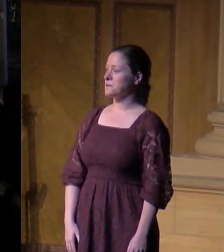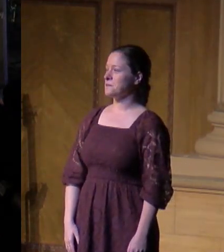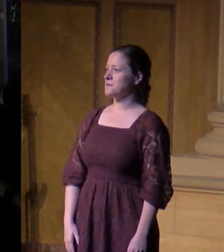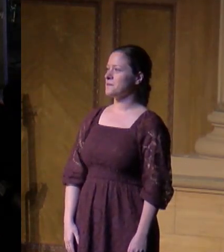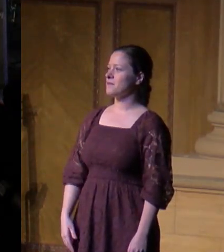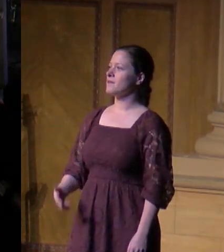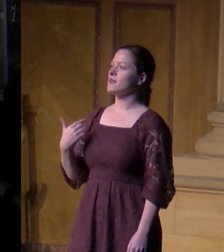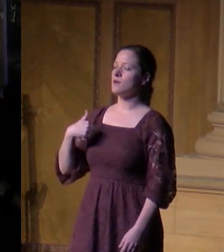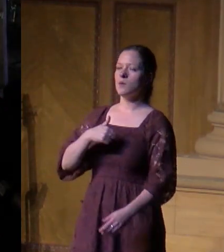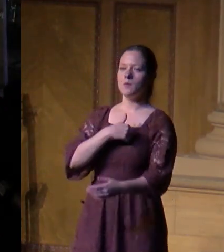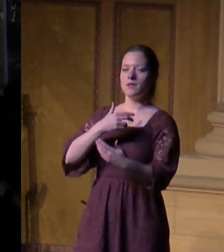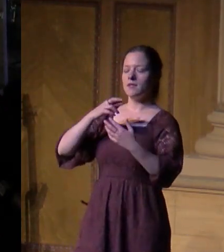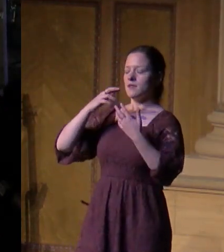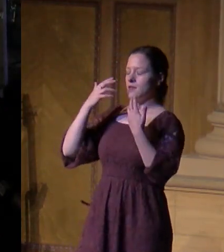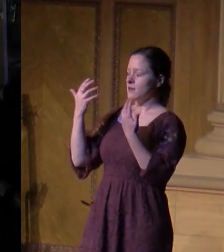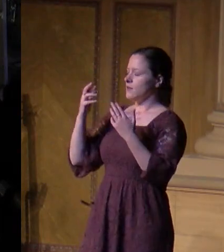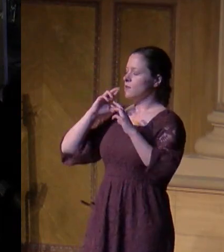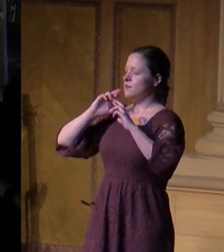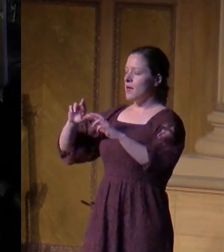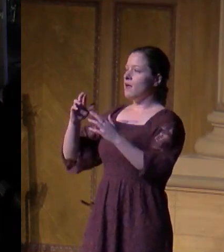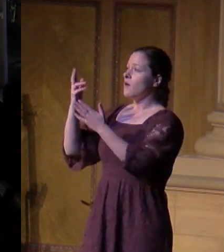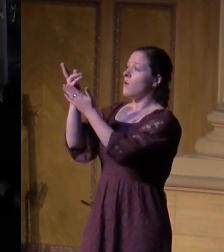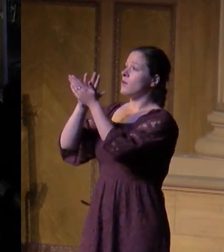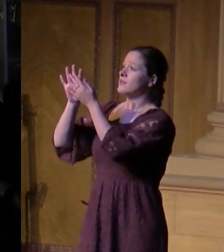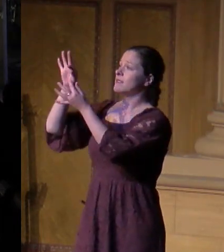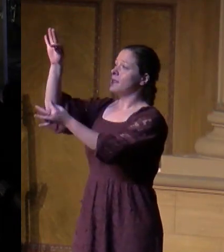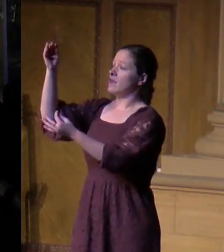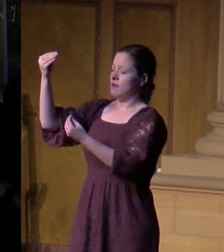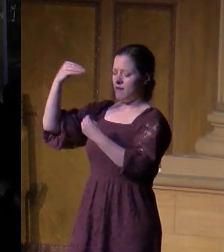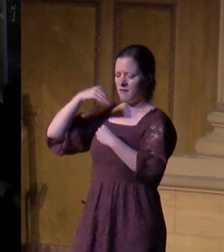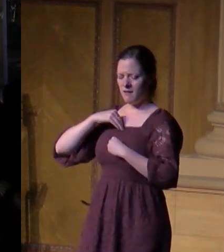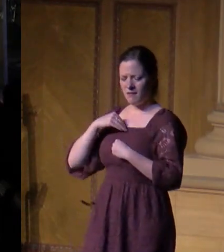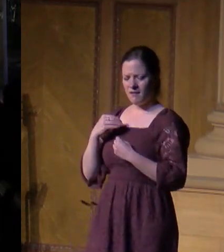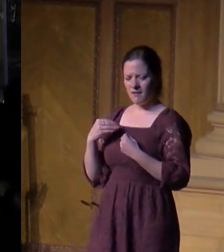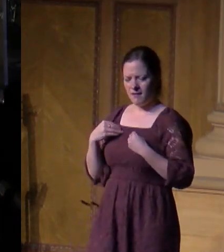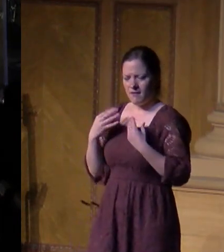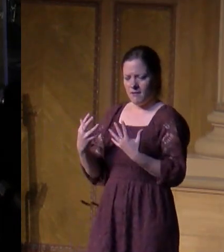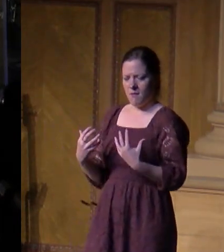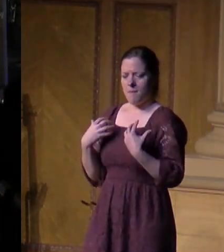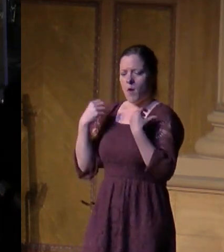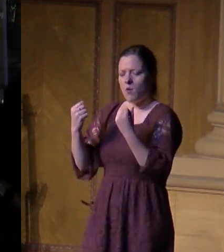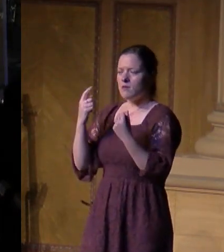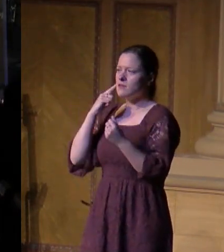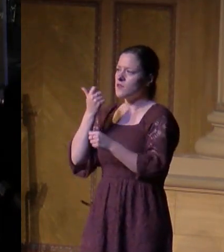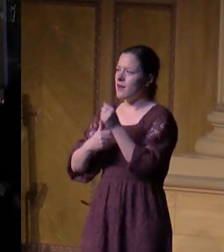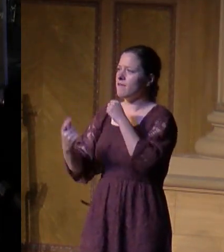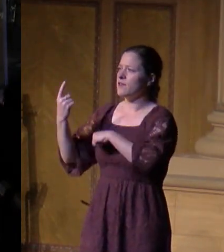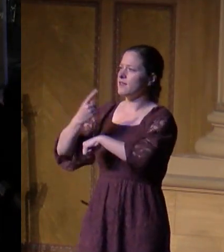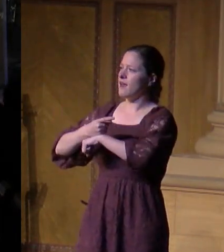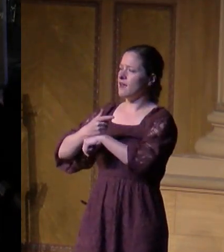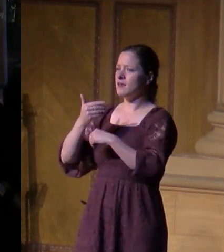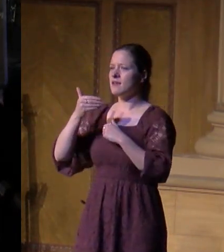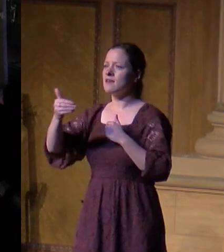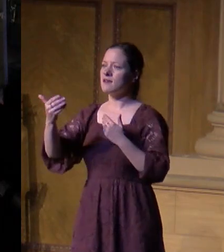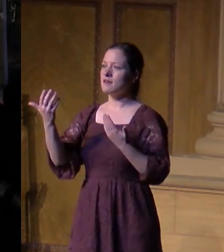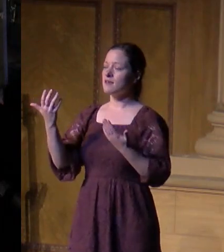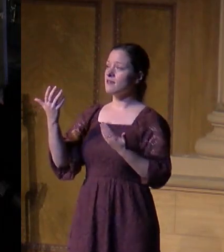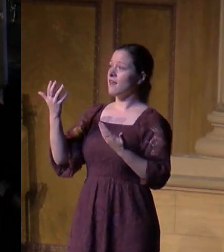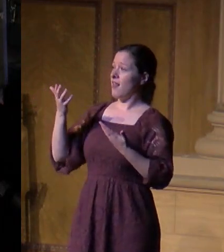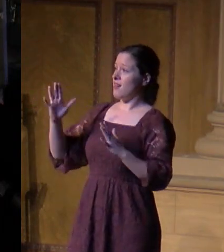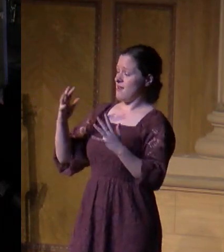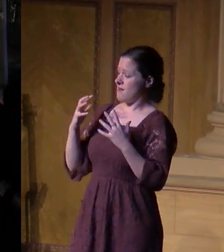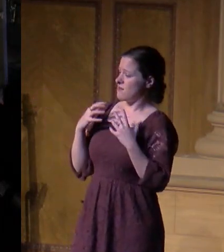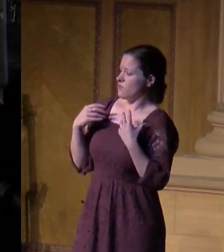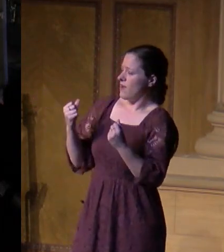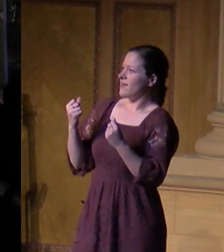in response to that Holy Spirit I pray that you give us a fresh boldness to face each day a boldness that flows from believing in